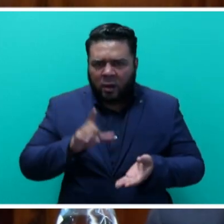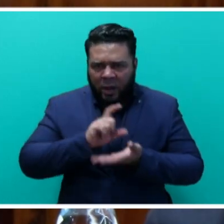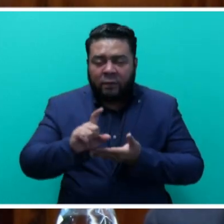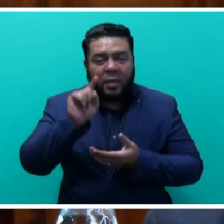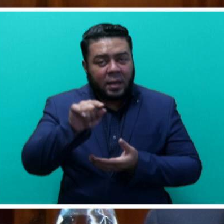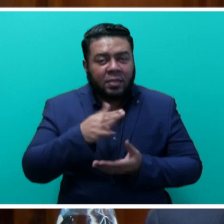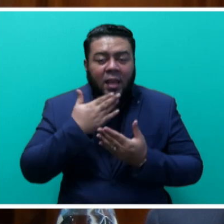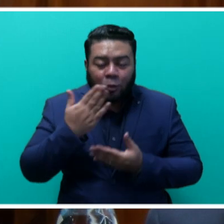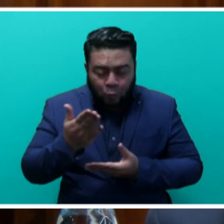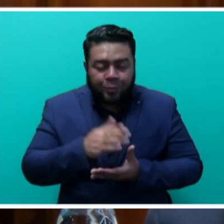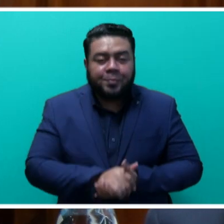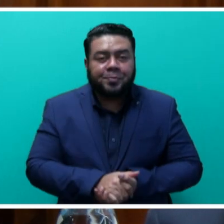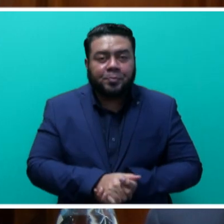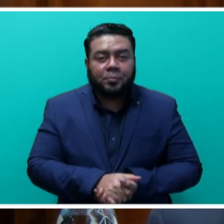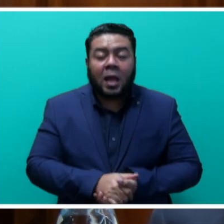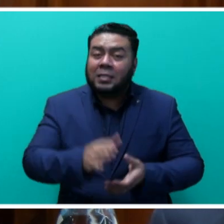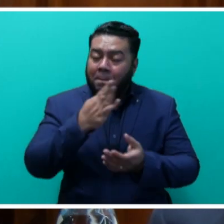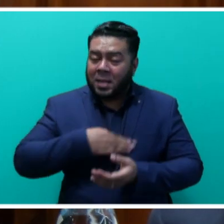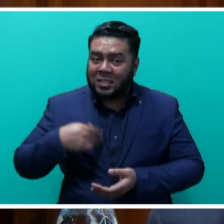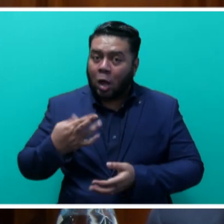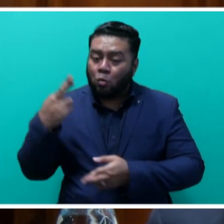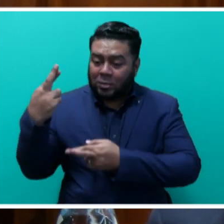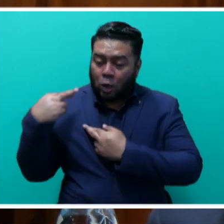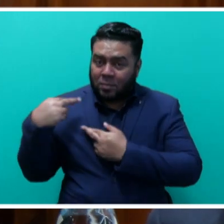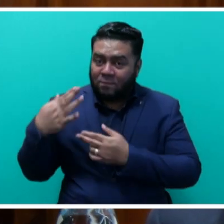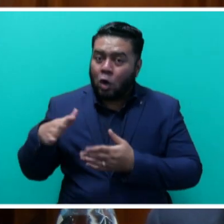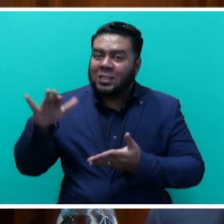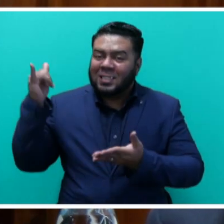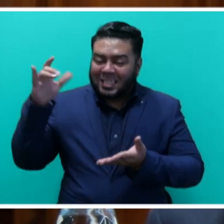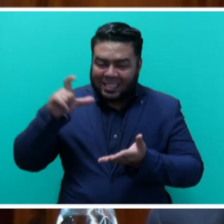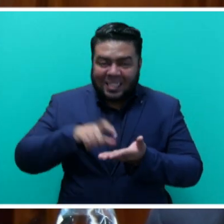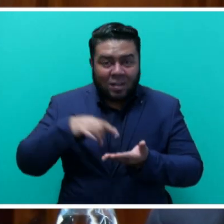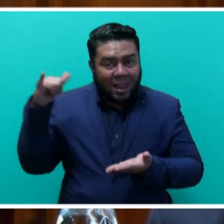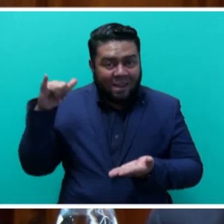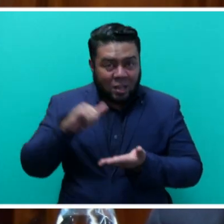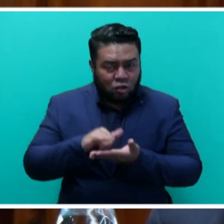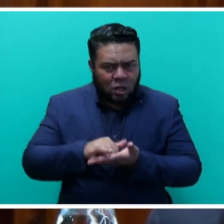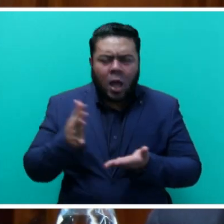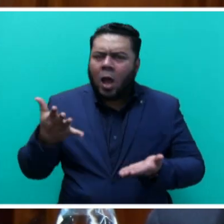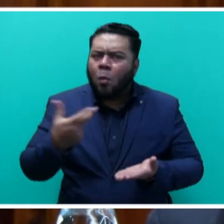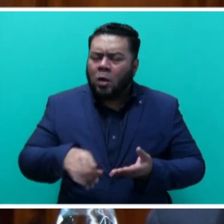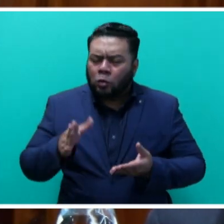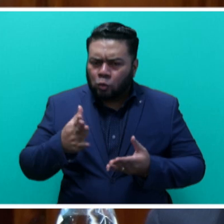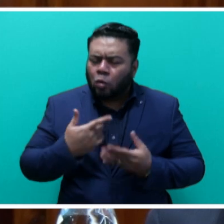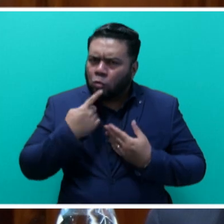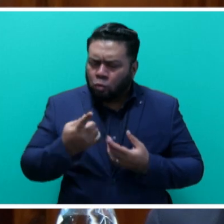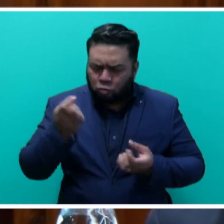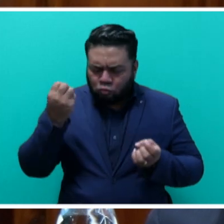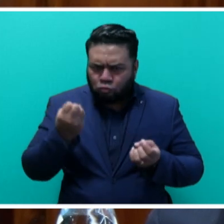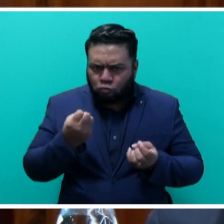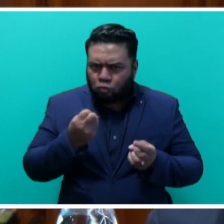you. As the Minister responsible for civil aviation, I rise today to shed light on the